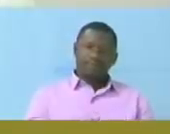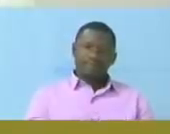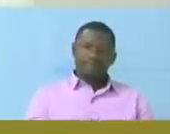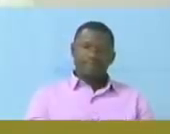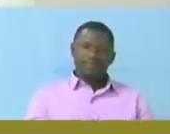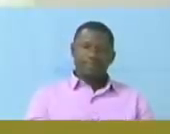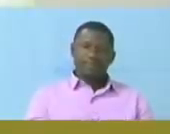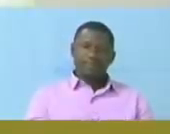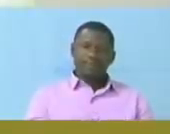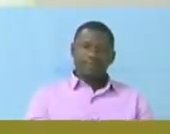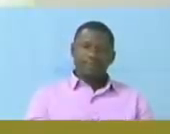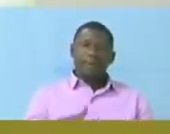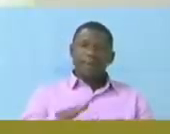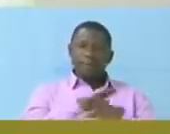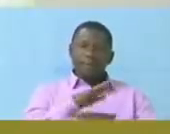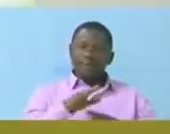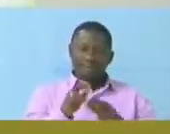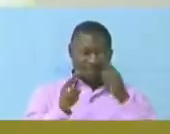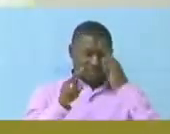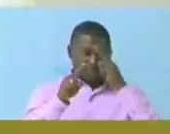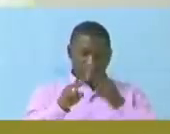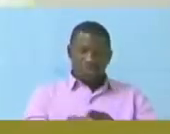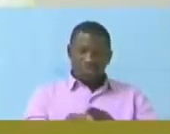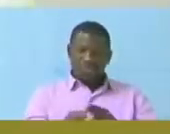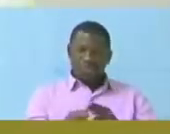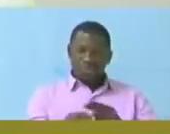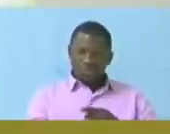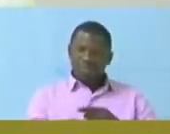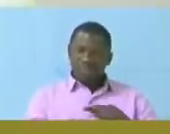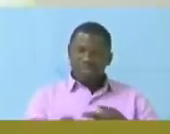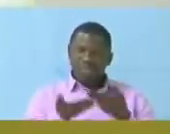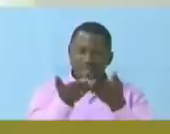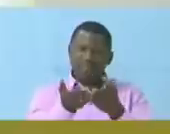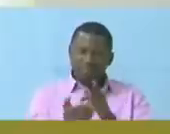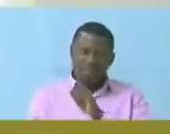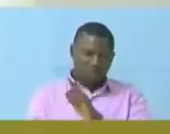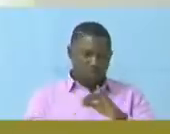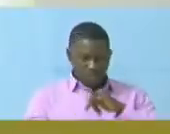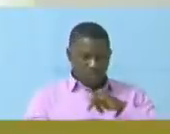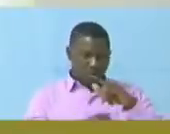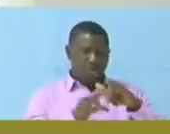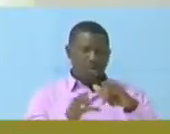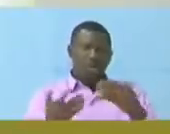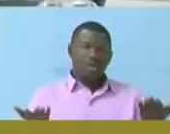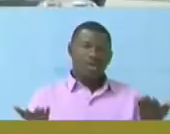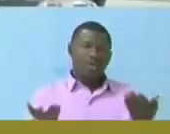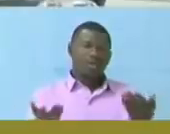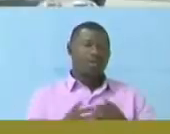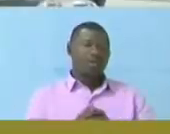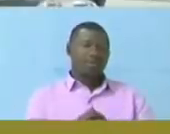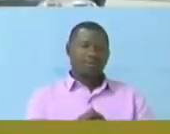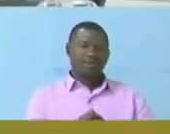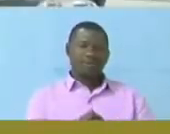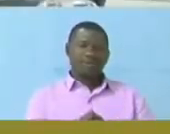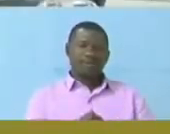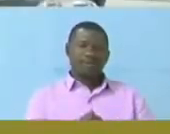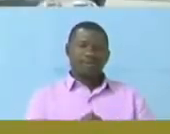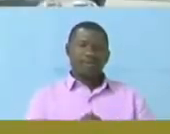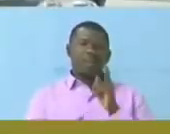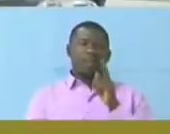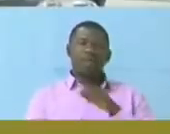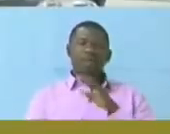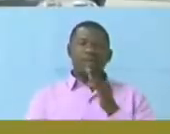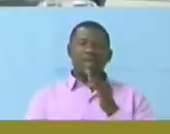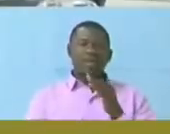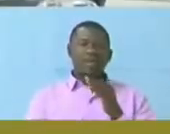This courtesy would be accorded to one another. Yes, but it's very unusual for the IGP to come down